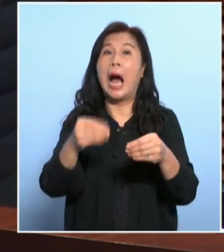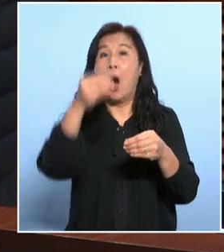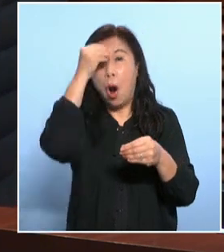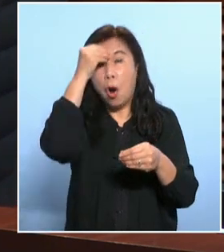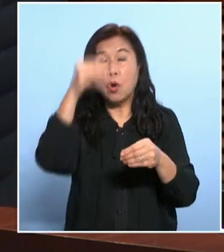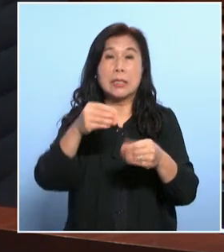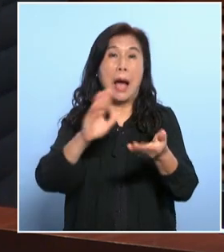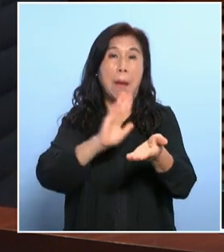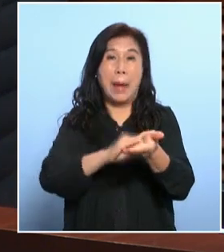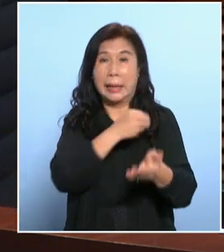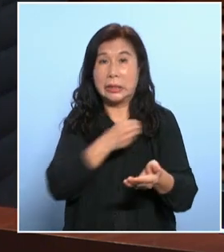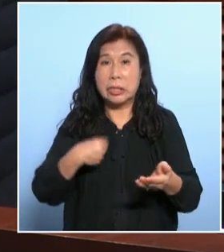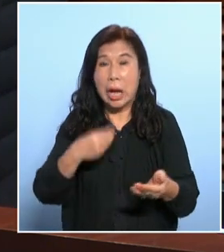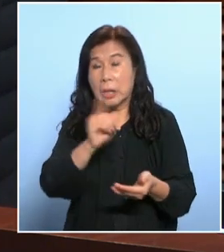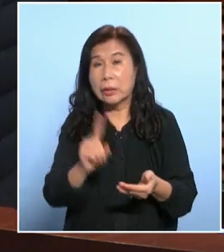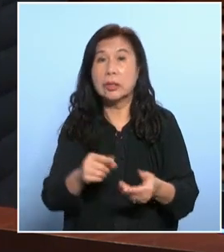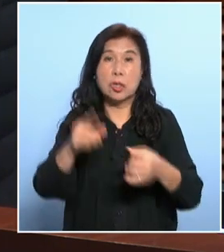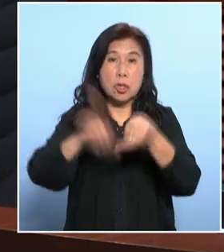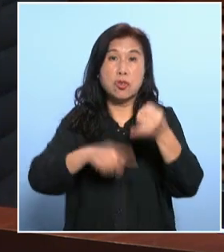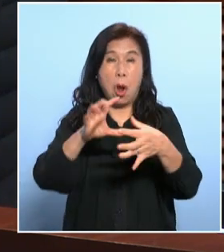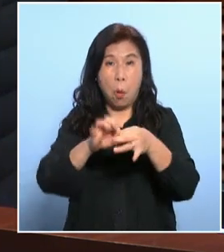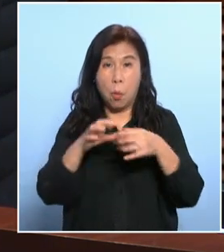Kong to talk about the training for local doctors.